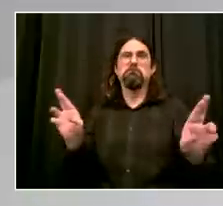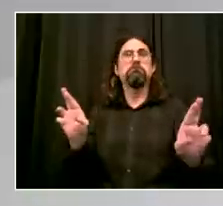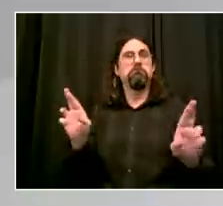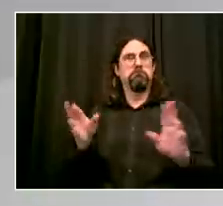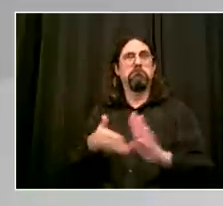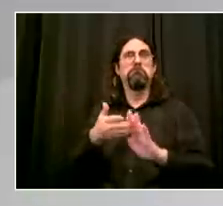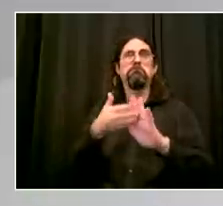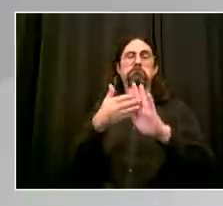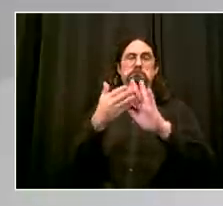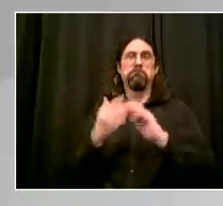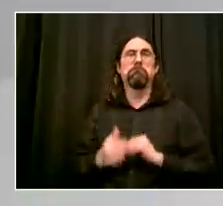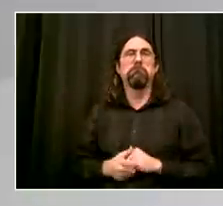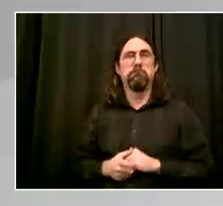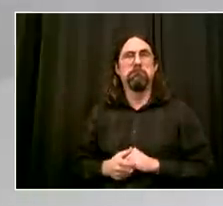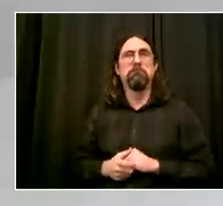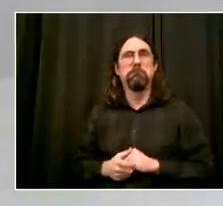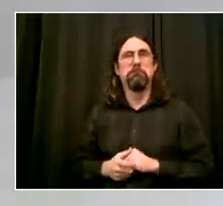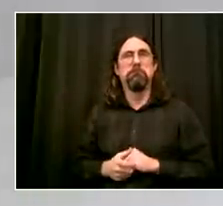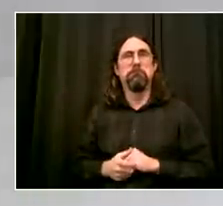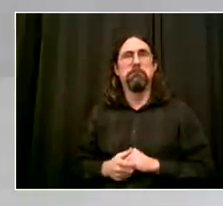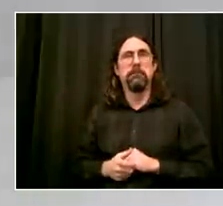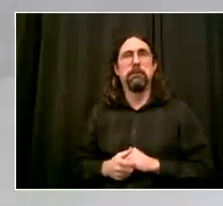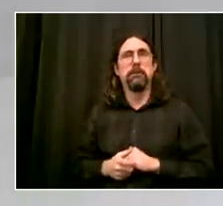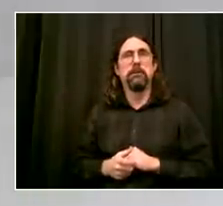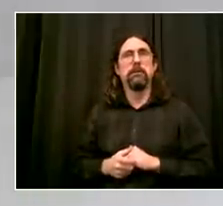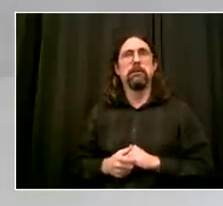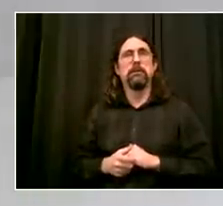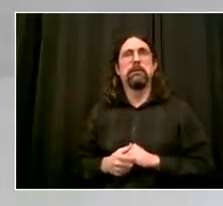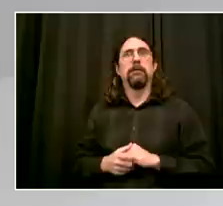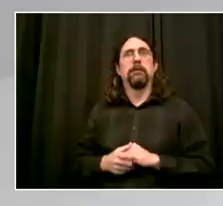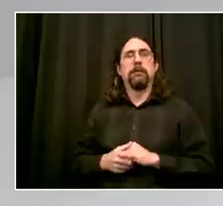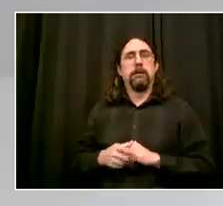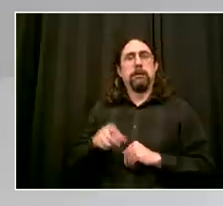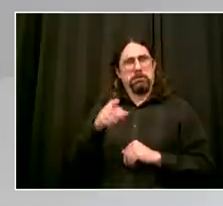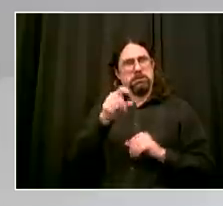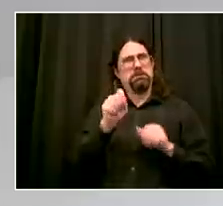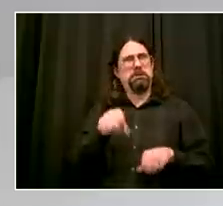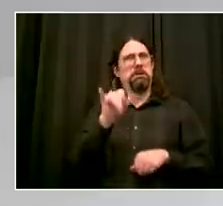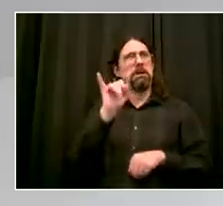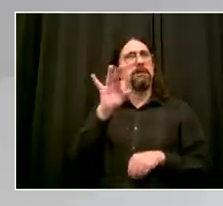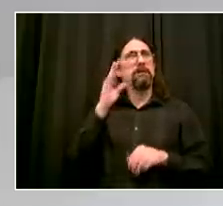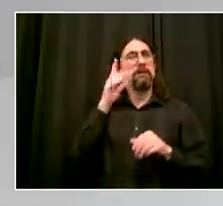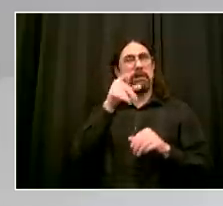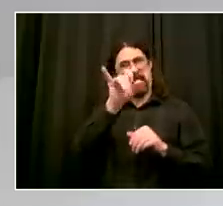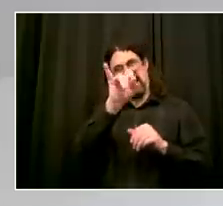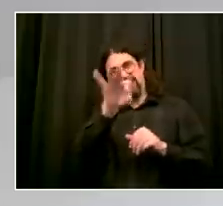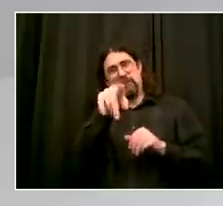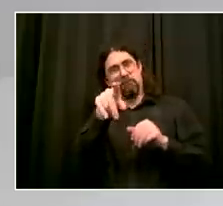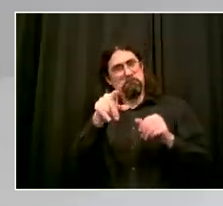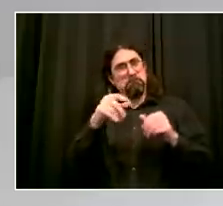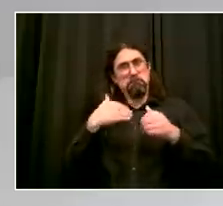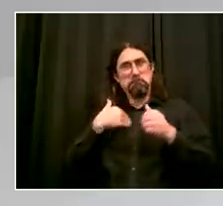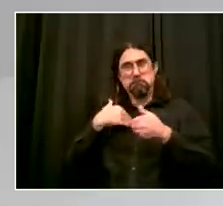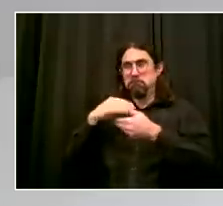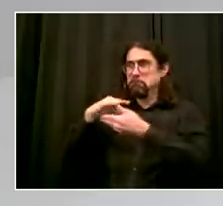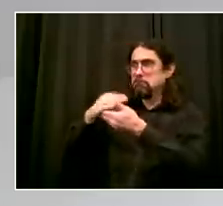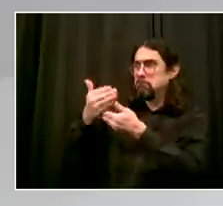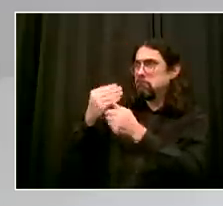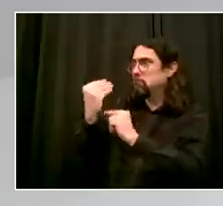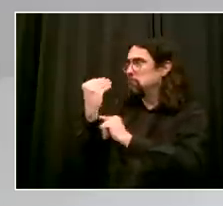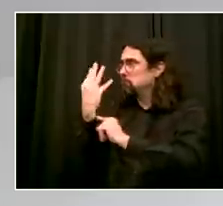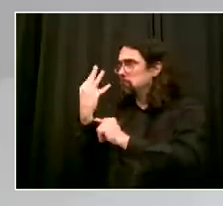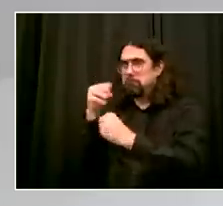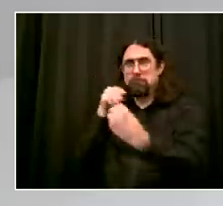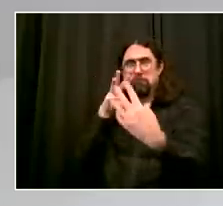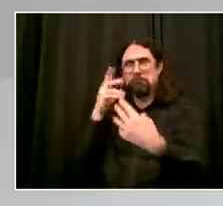quite well in most cases, but for people who have the ability to use a laptop, we can also do